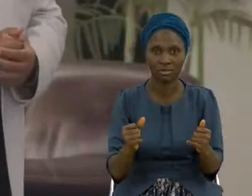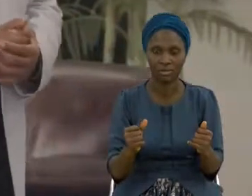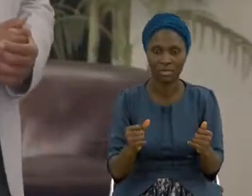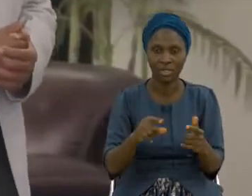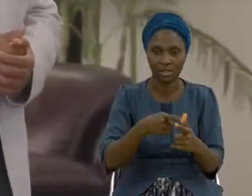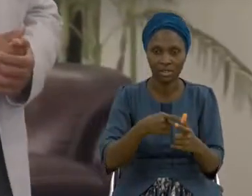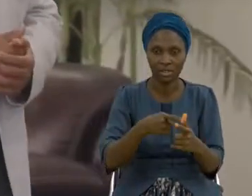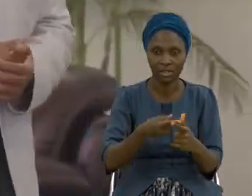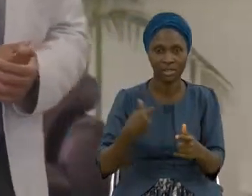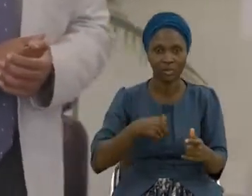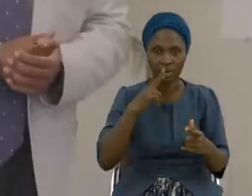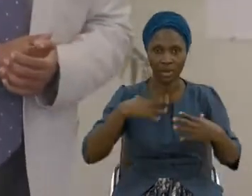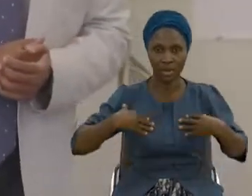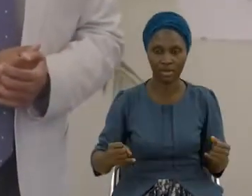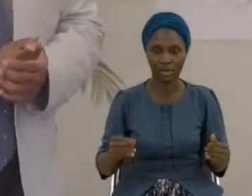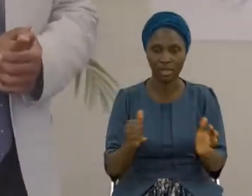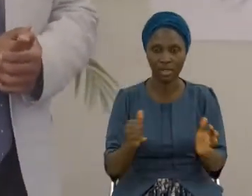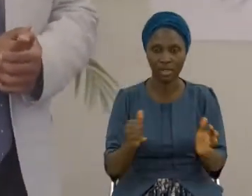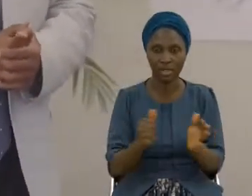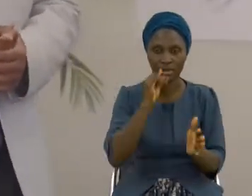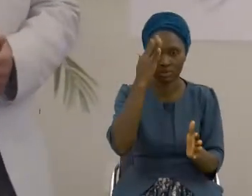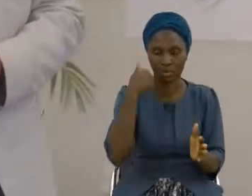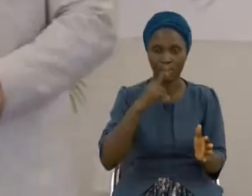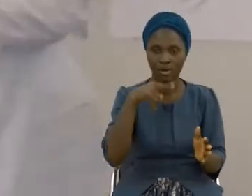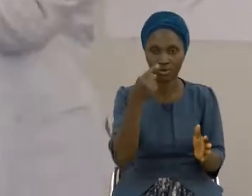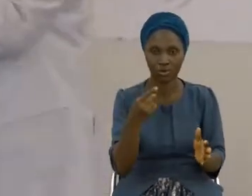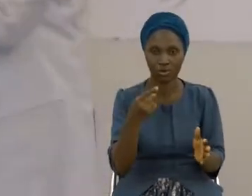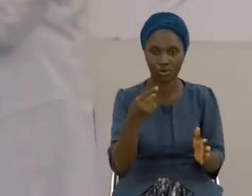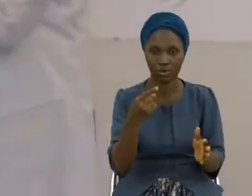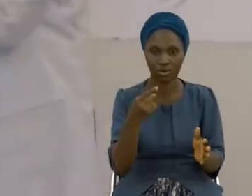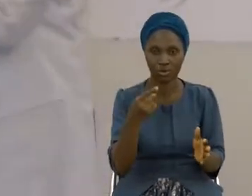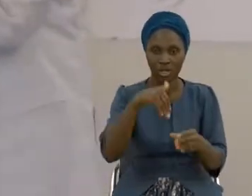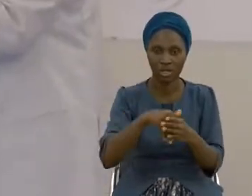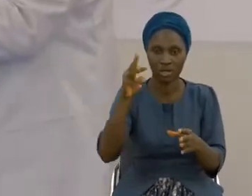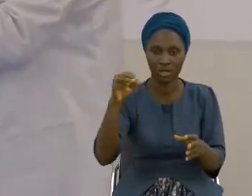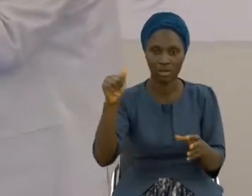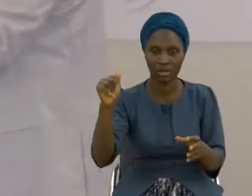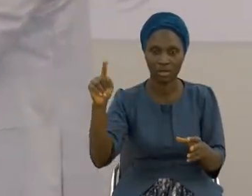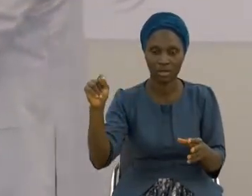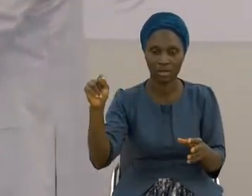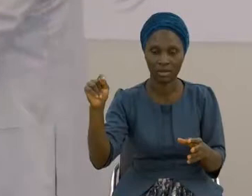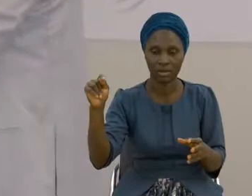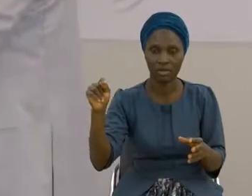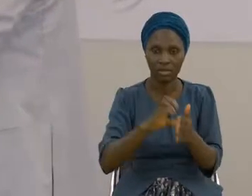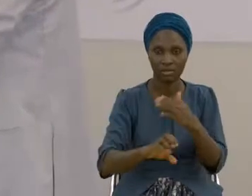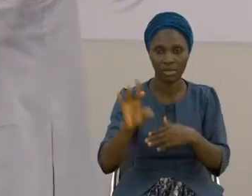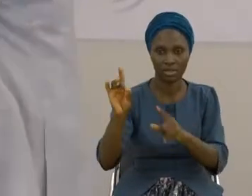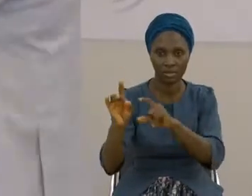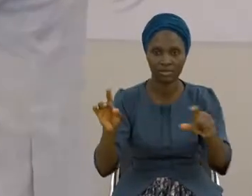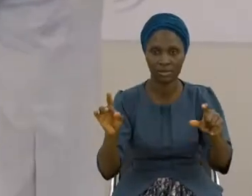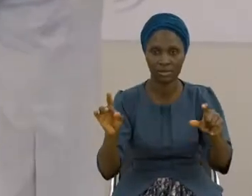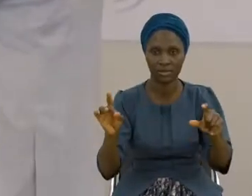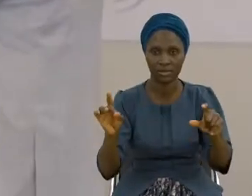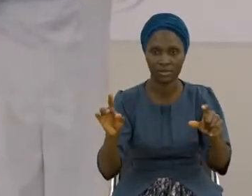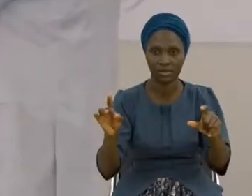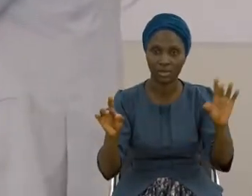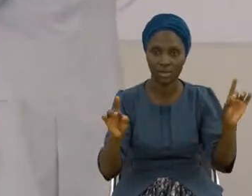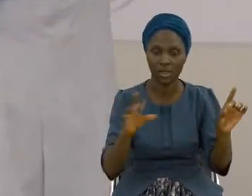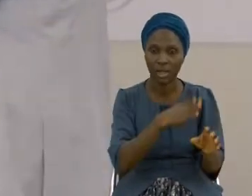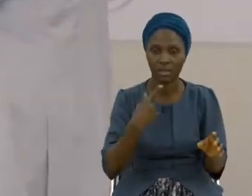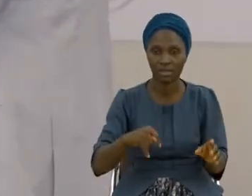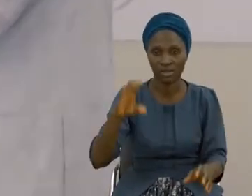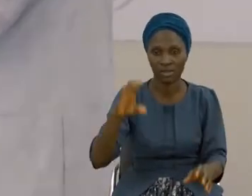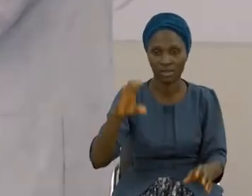chapter 8 reading from bus age and the centurion sage i am not